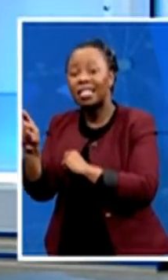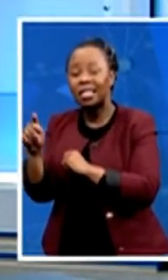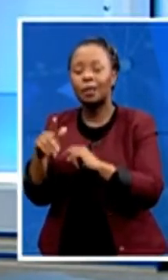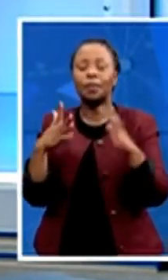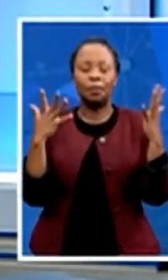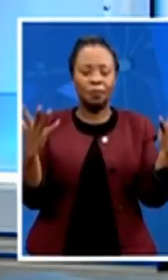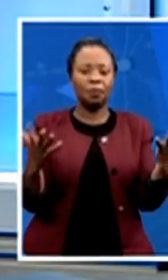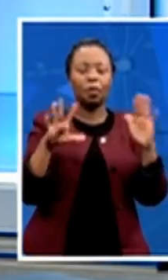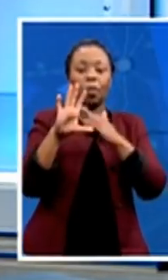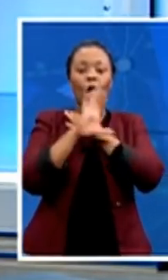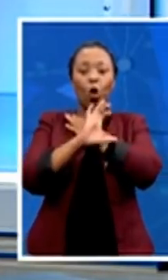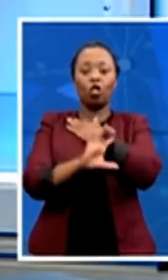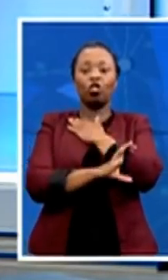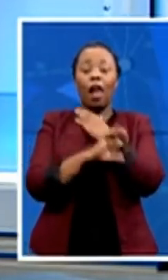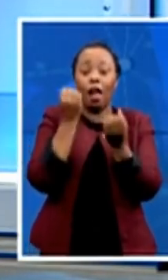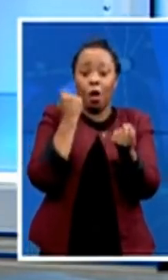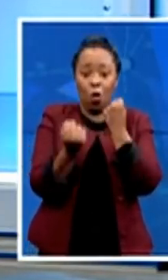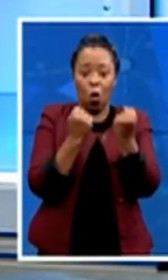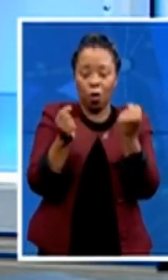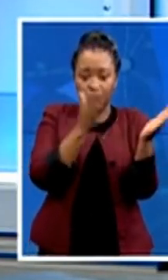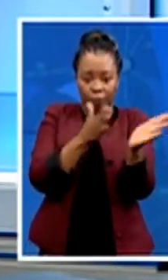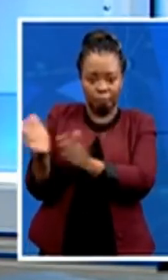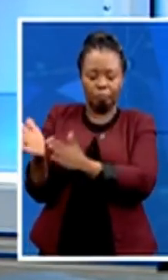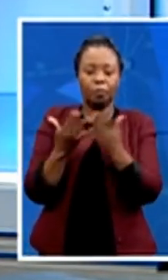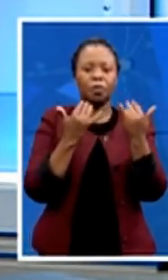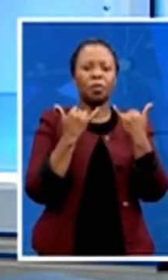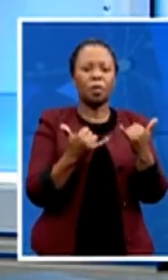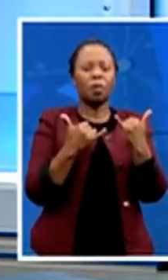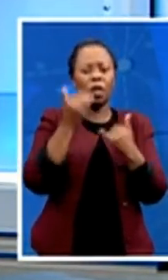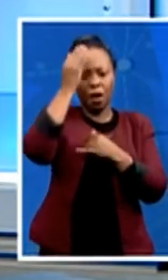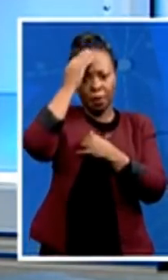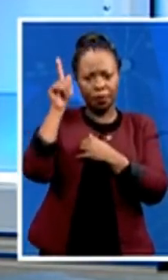deciding the fate of former President Jacob Zuma, who's incarcerated at the Estcourt Correctional Services. And we now